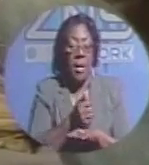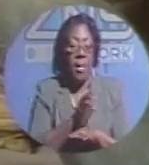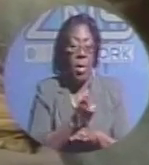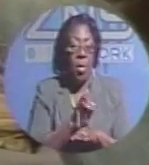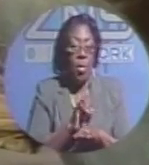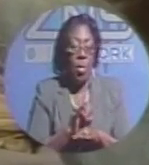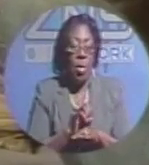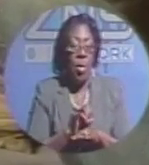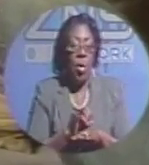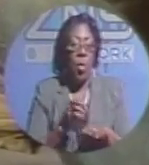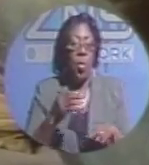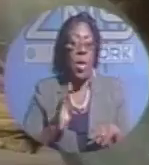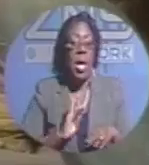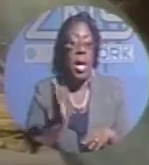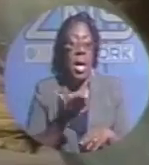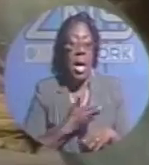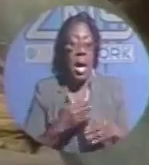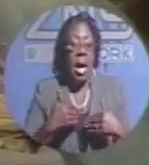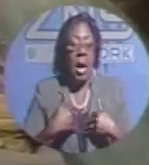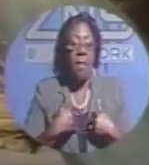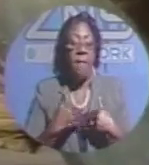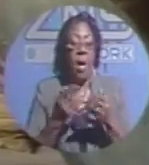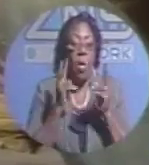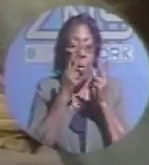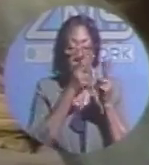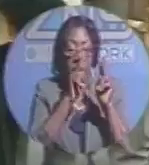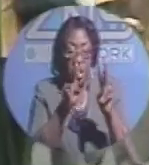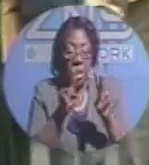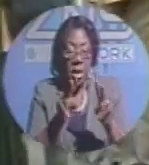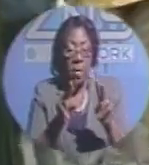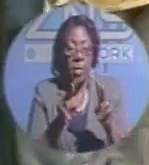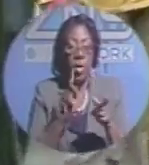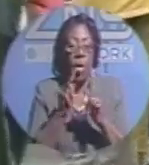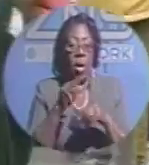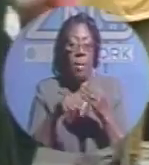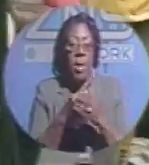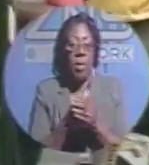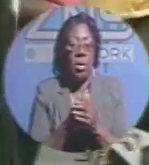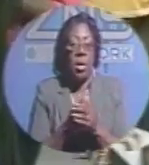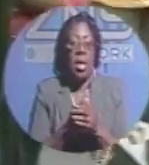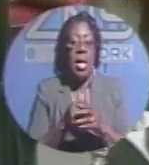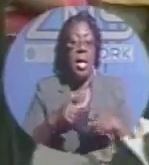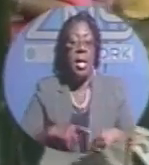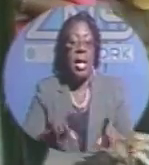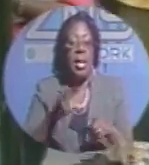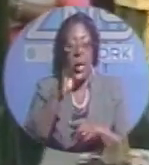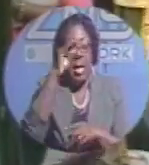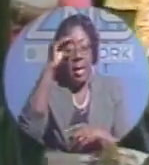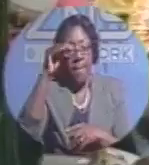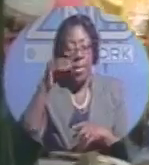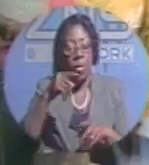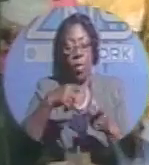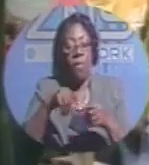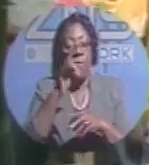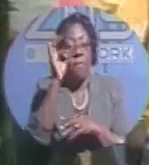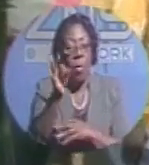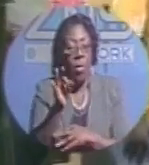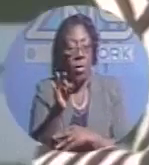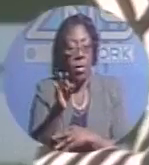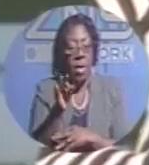to them, and I want them to know to give me an opportunity, let me go forward and serve them so that we can have progress.